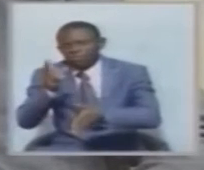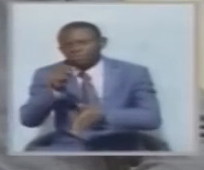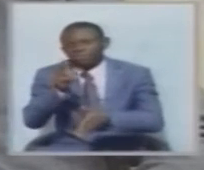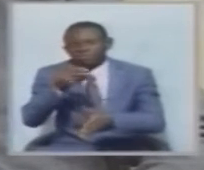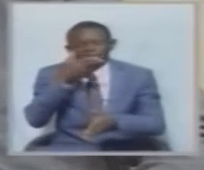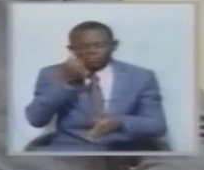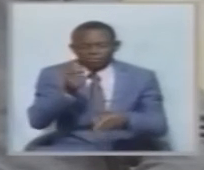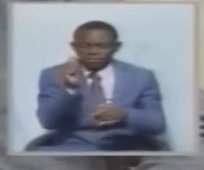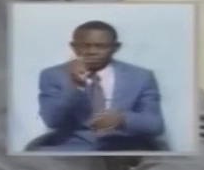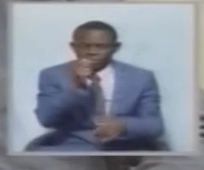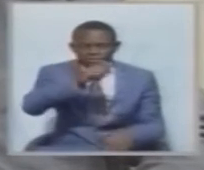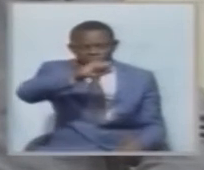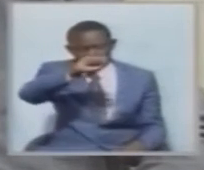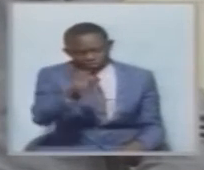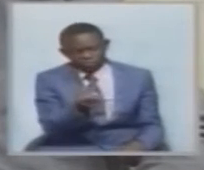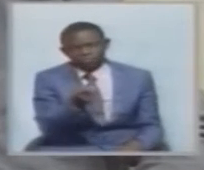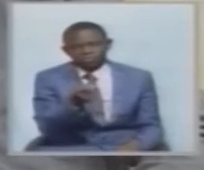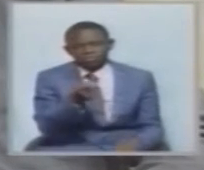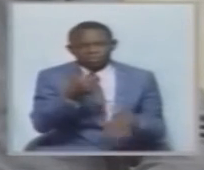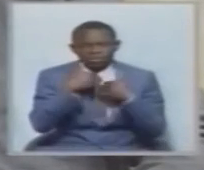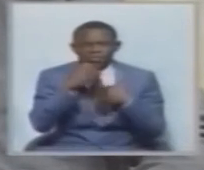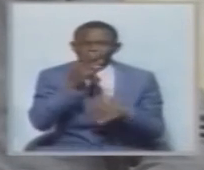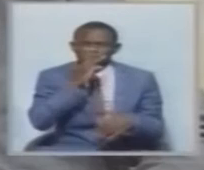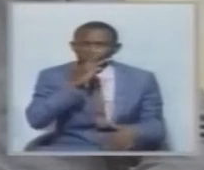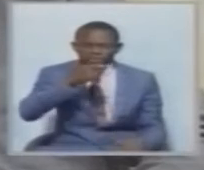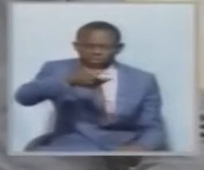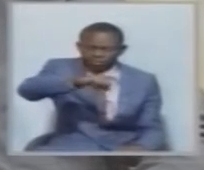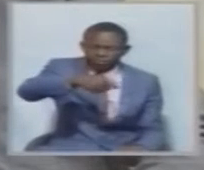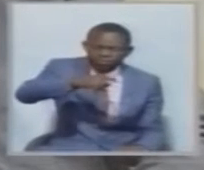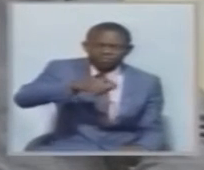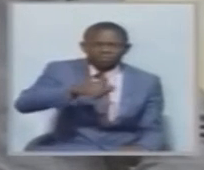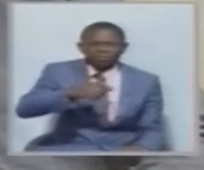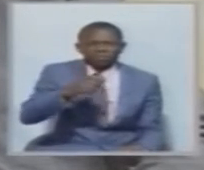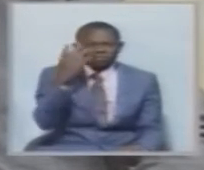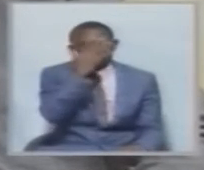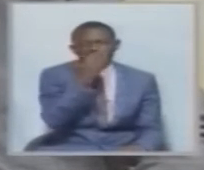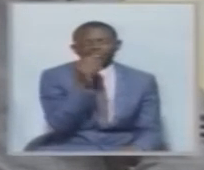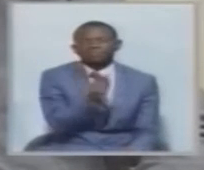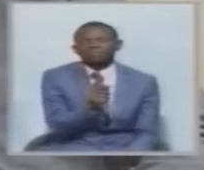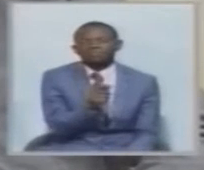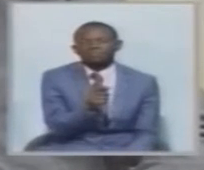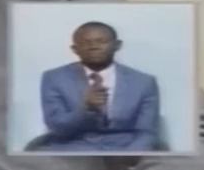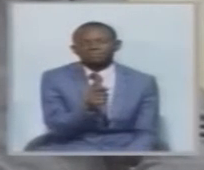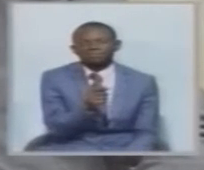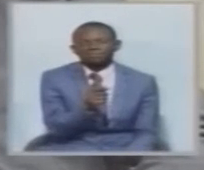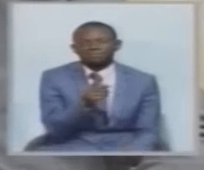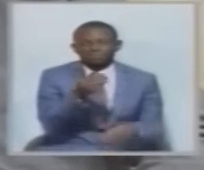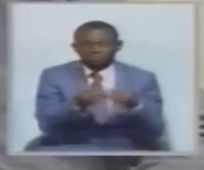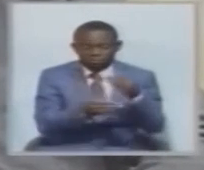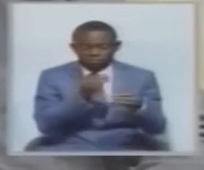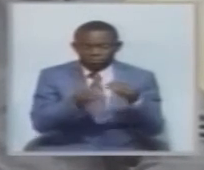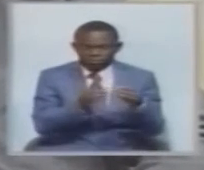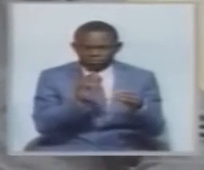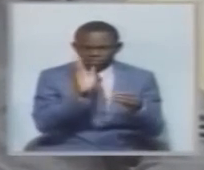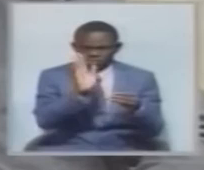have running water in taps, and you know, you can have flushable toilets. So what will happen at the end of the day is that you are improving